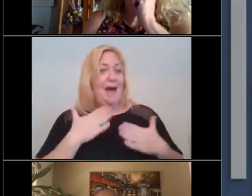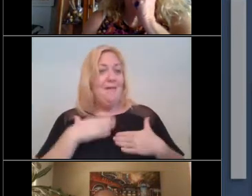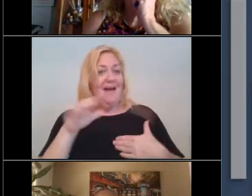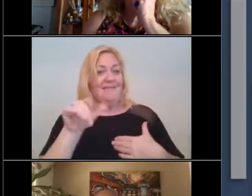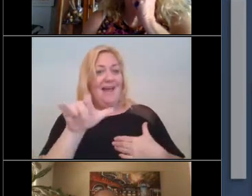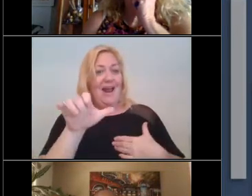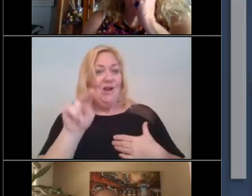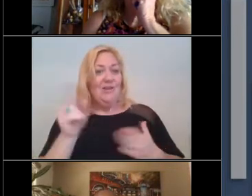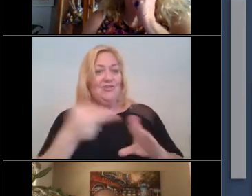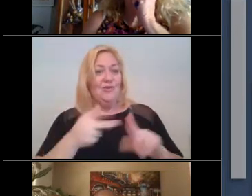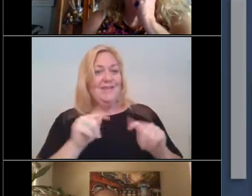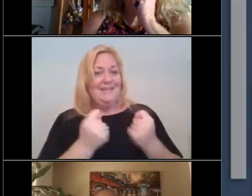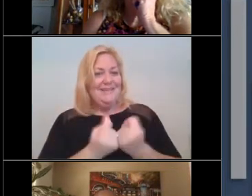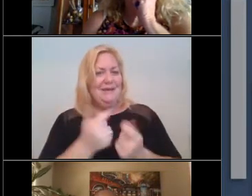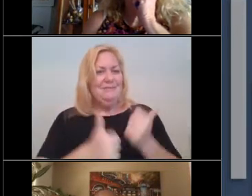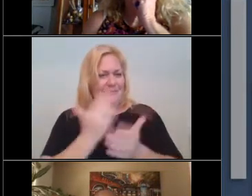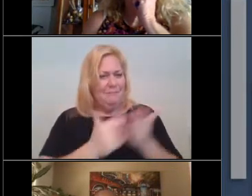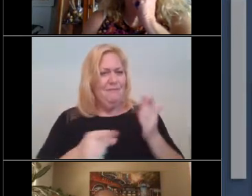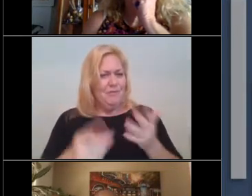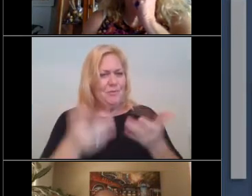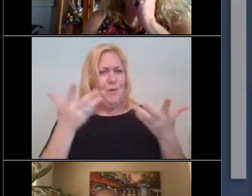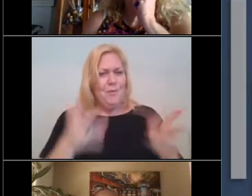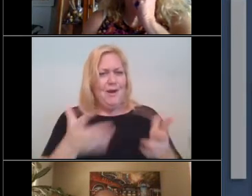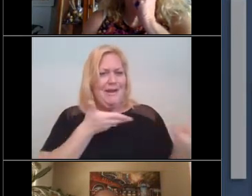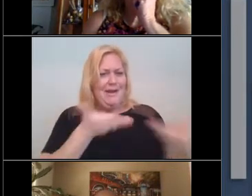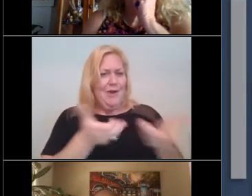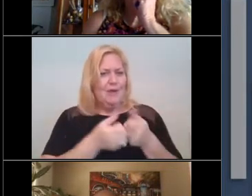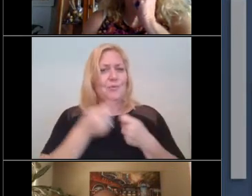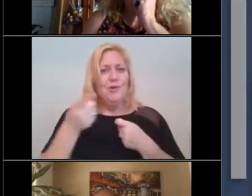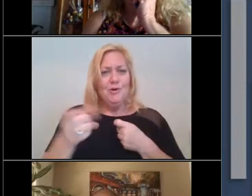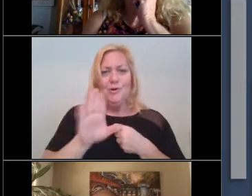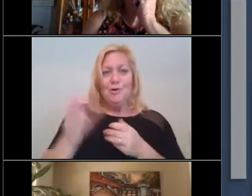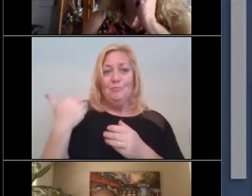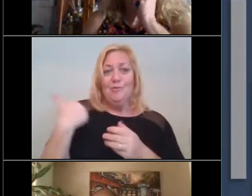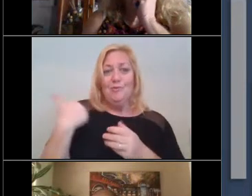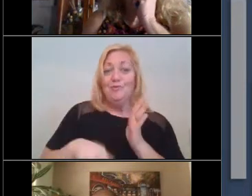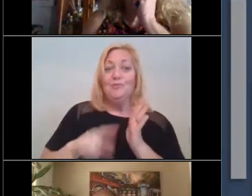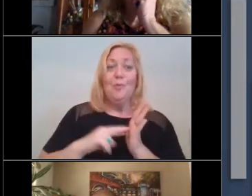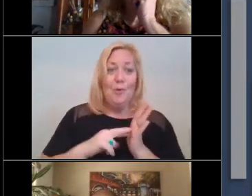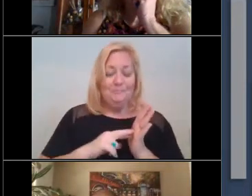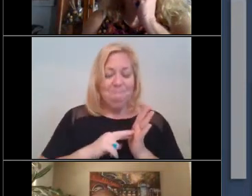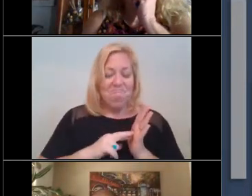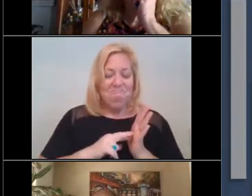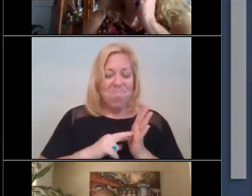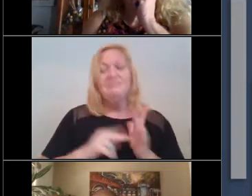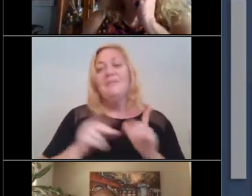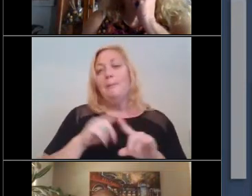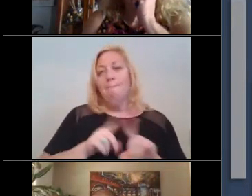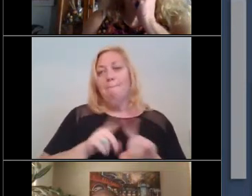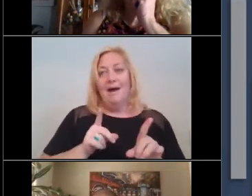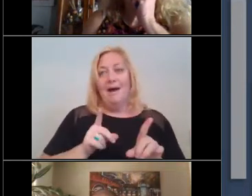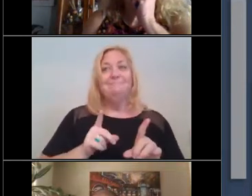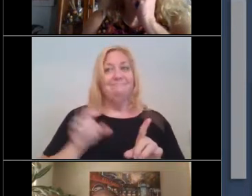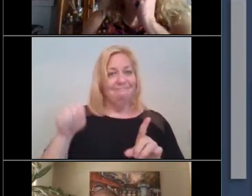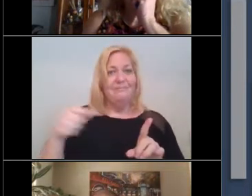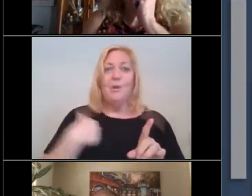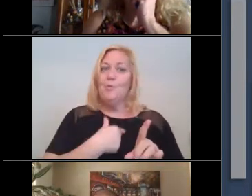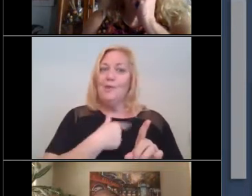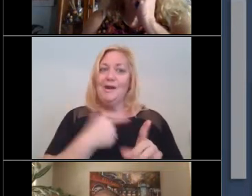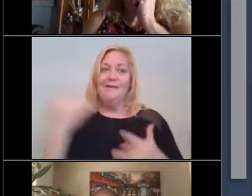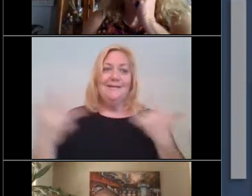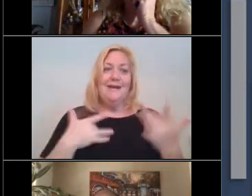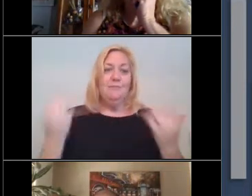the team. I know some of you may have already interacted with her in her previous role, but yeah, we're excited to be growing our